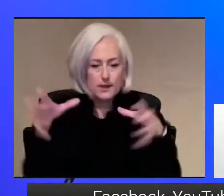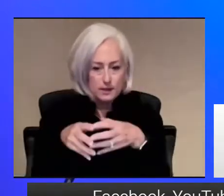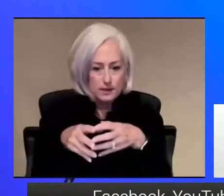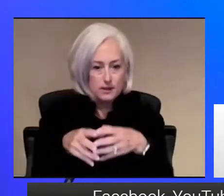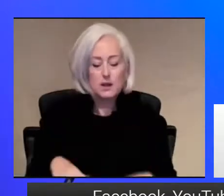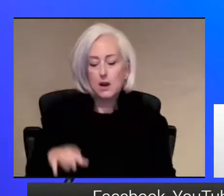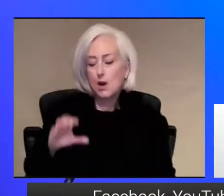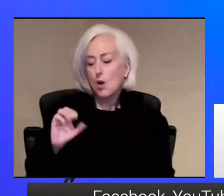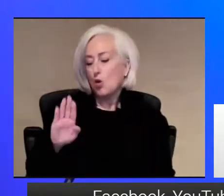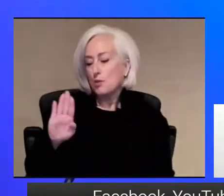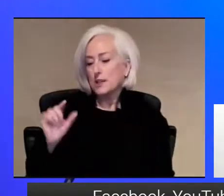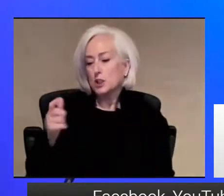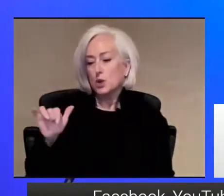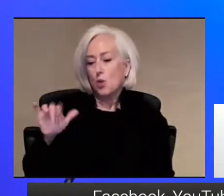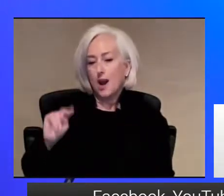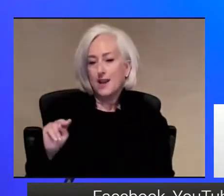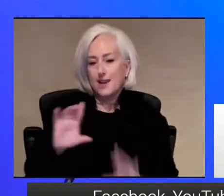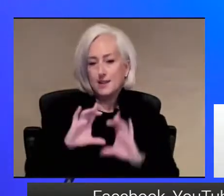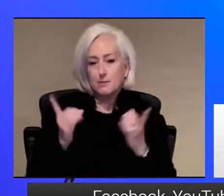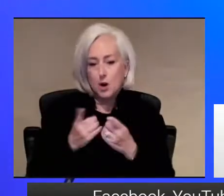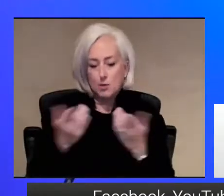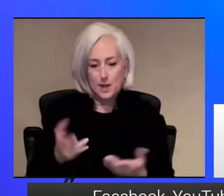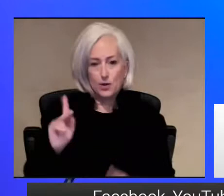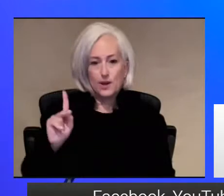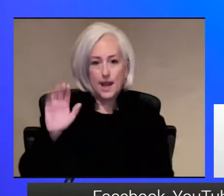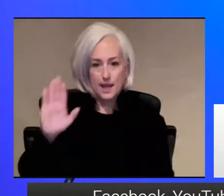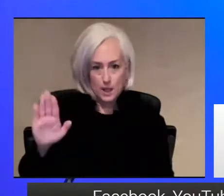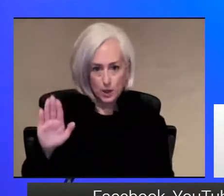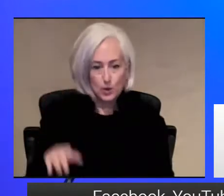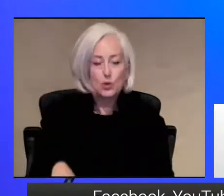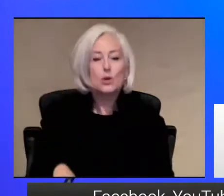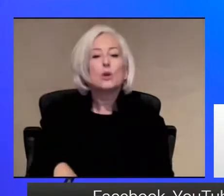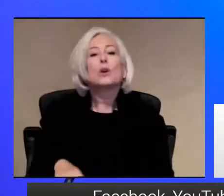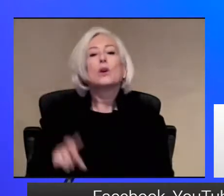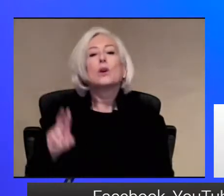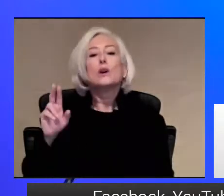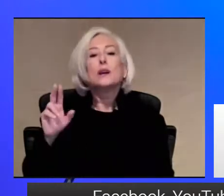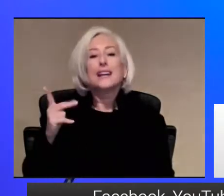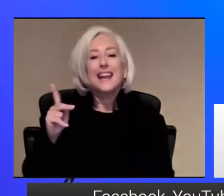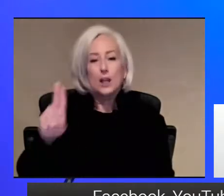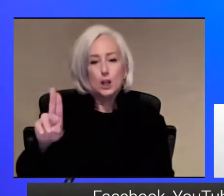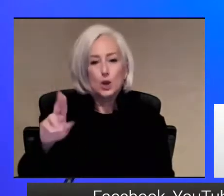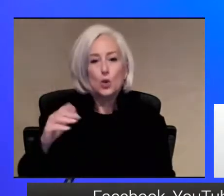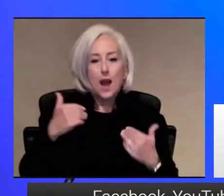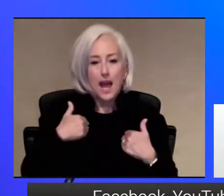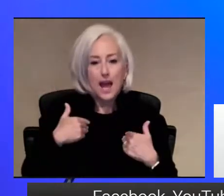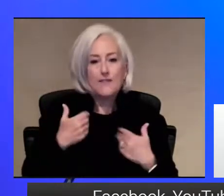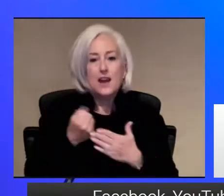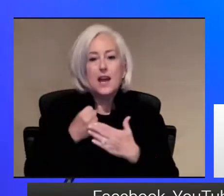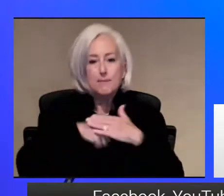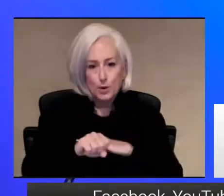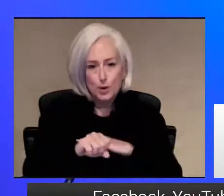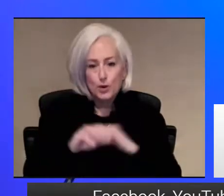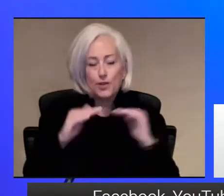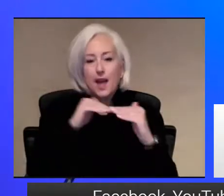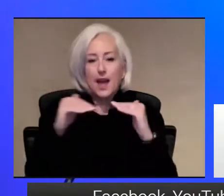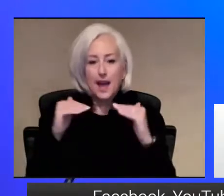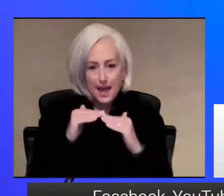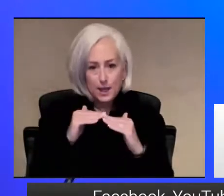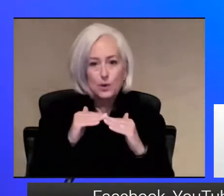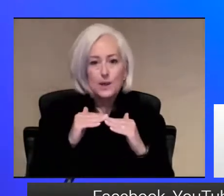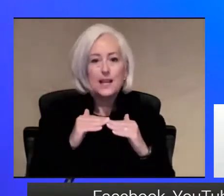and myself have teamed up to start a birth equity scholars track program, and that is a 2-year fellowship